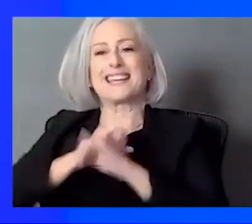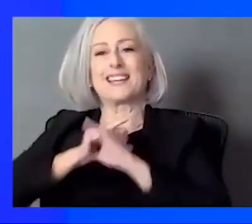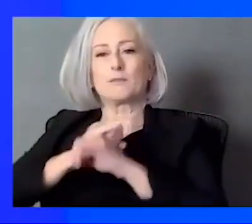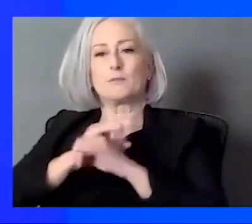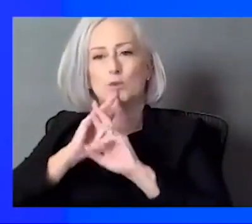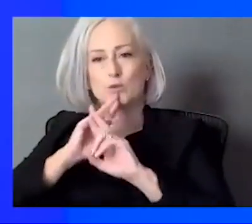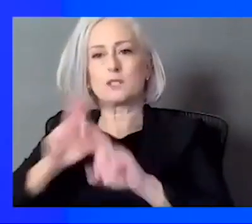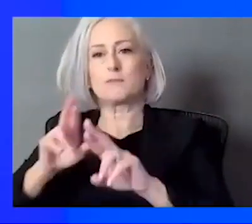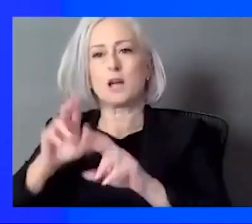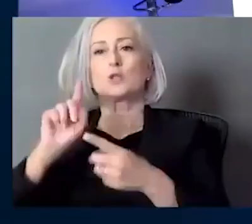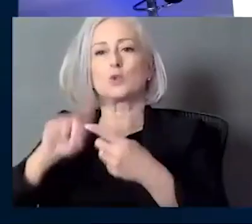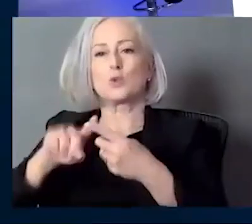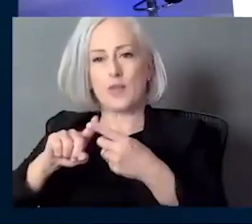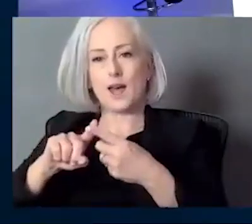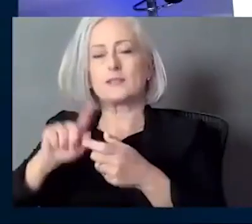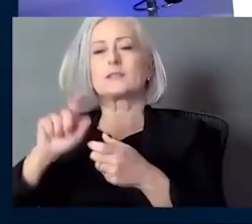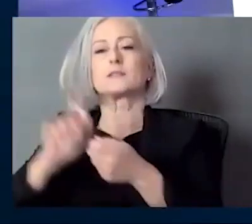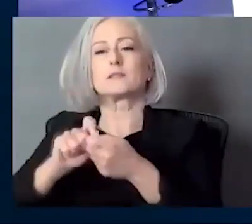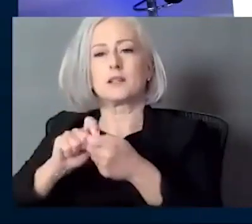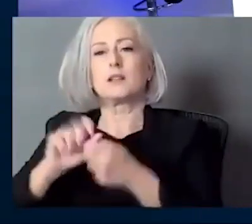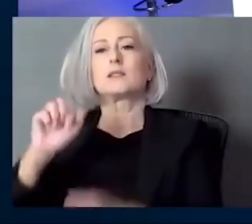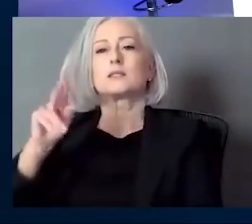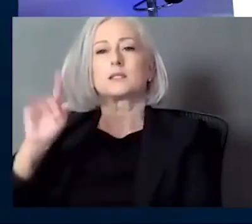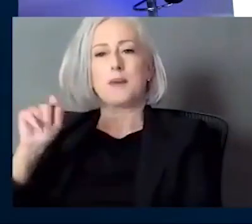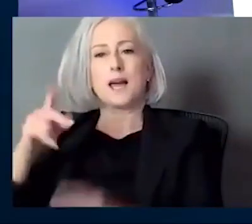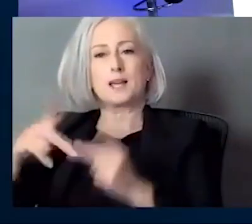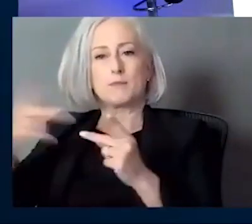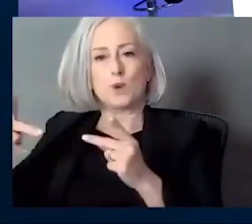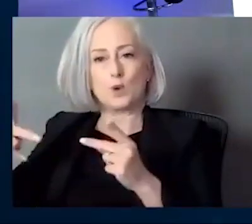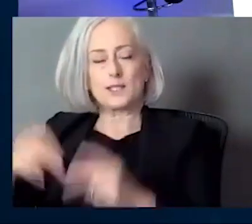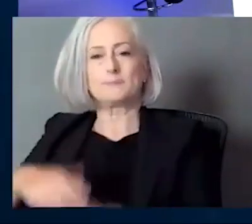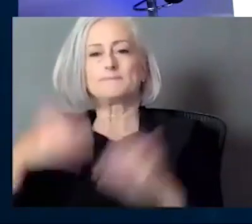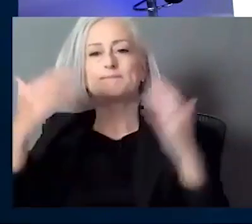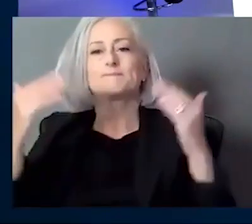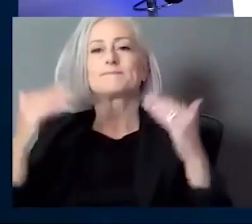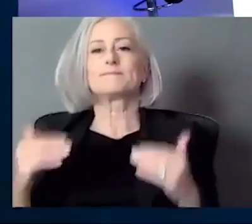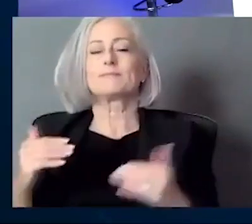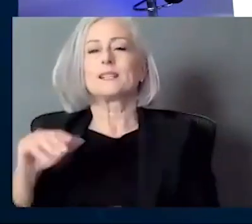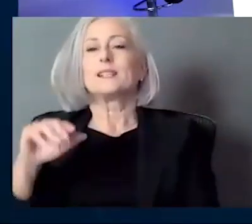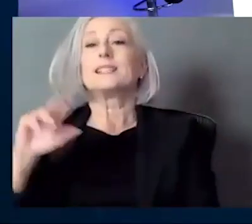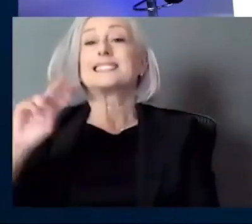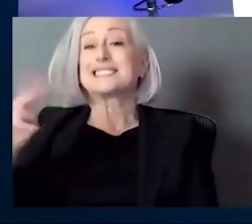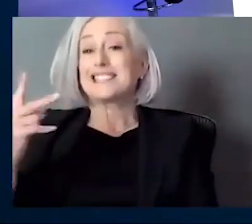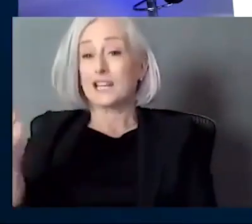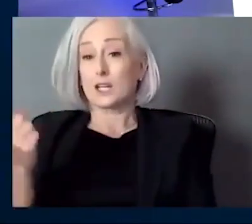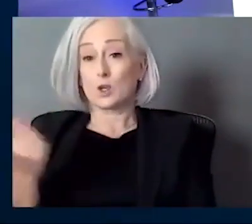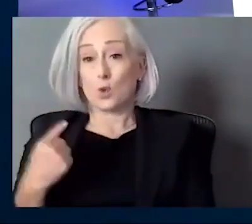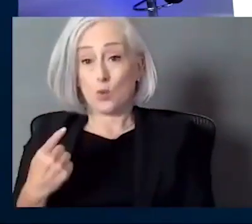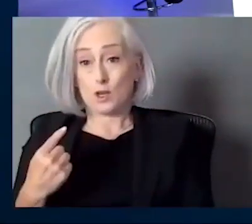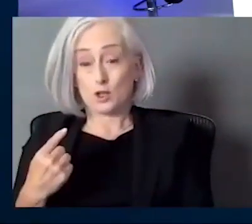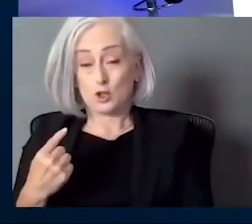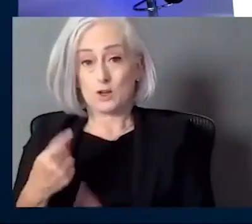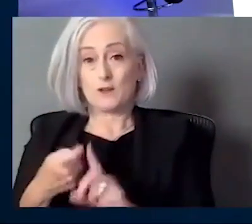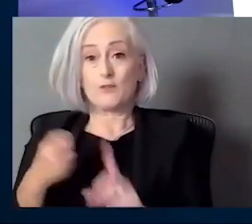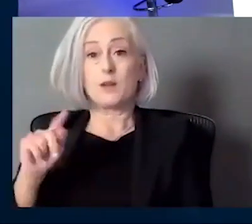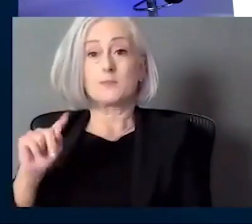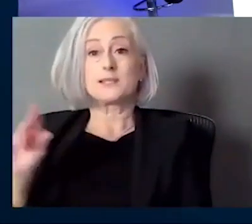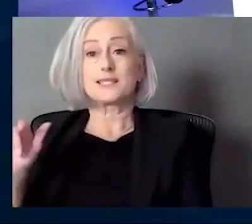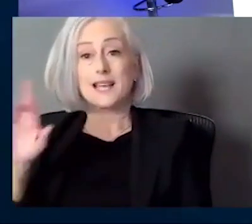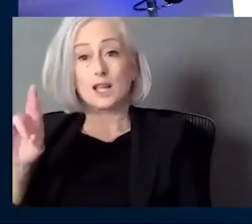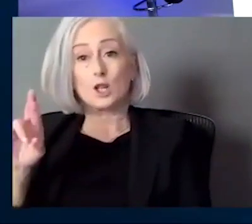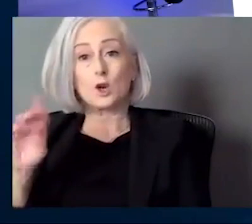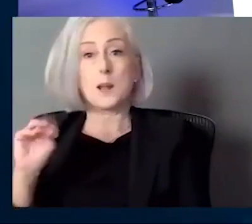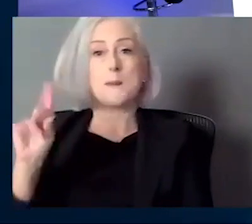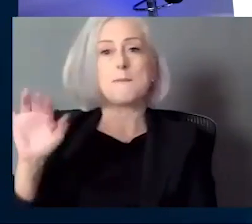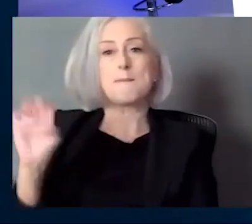protein. Okay, and Taylor's second question is the same as Mike. And Mike's, and